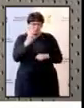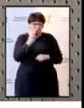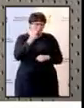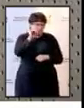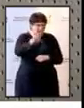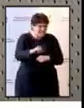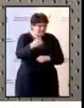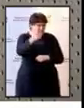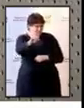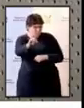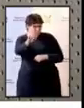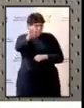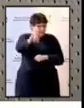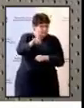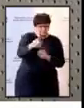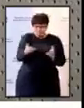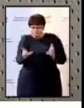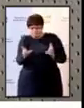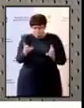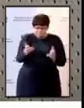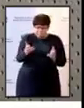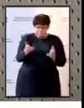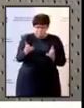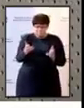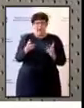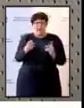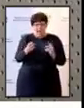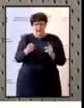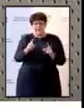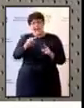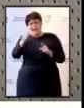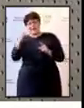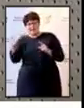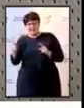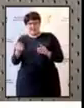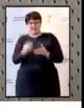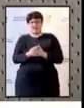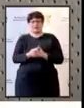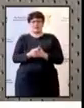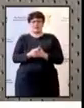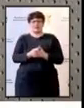and related products, tobacco,